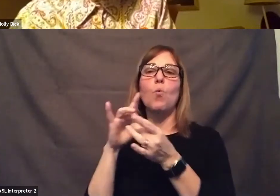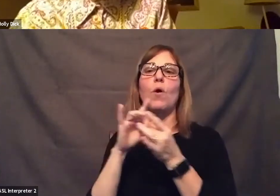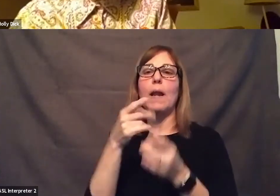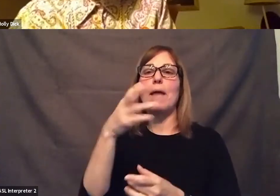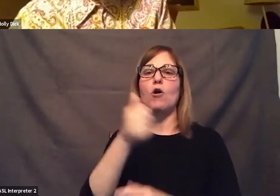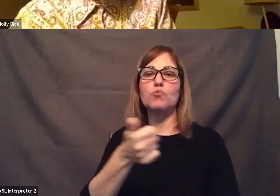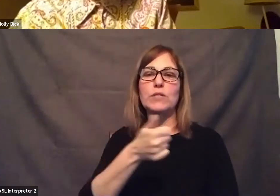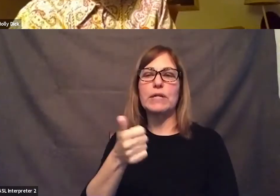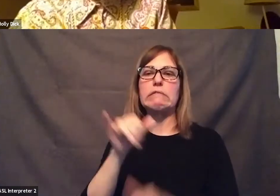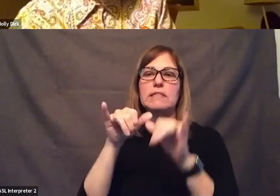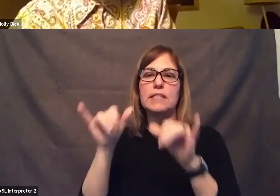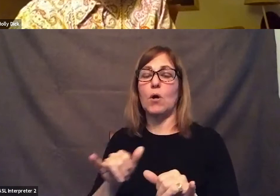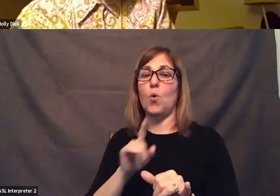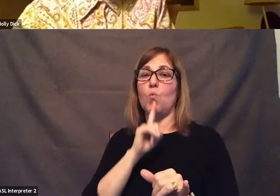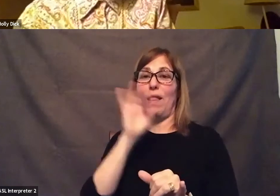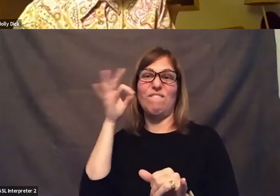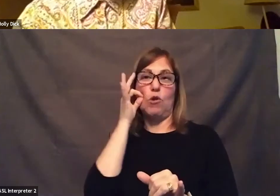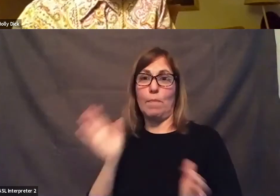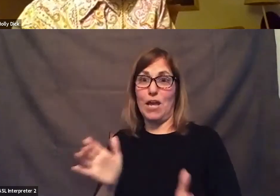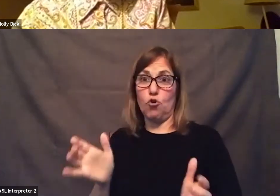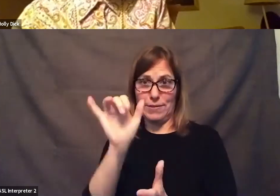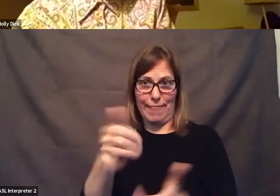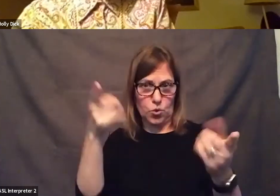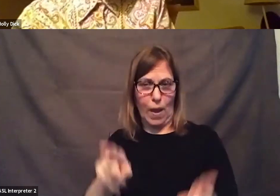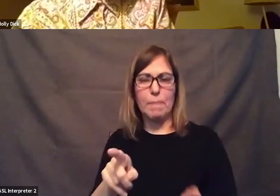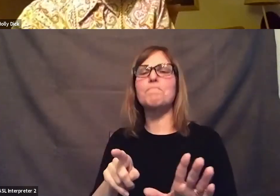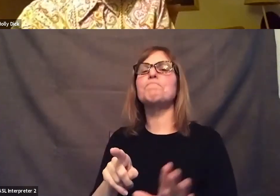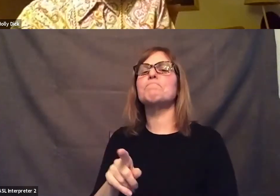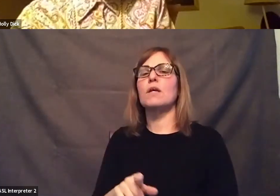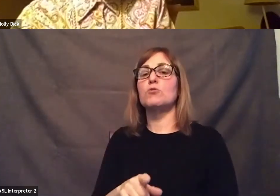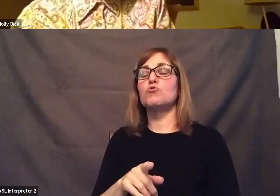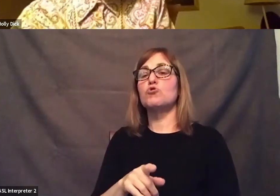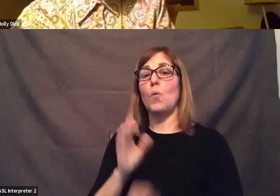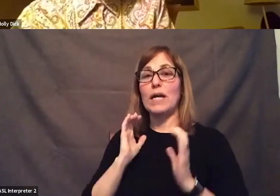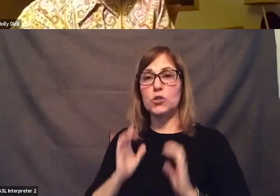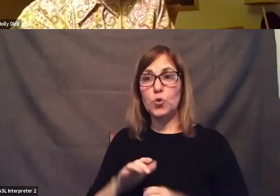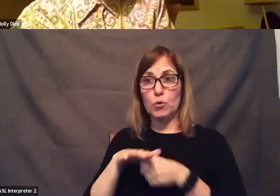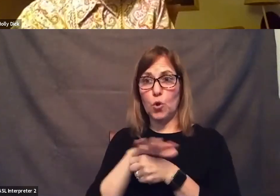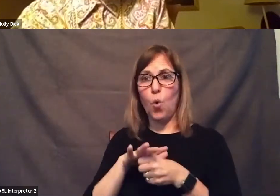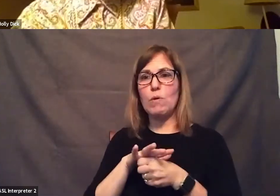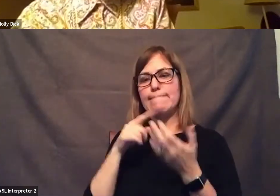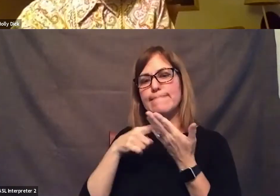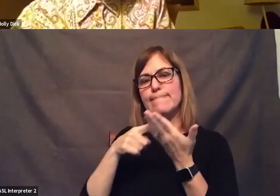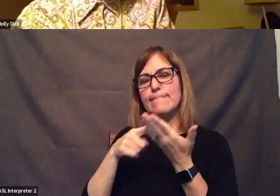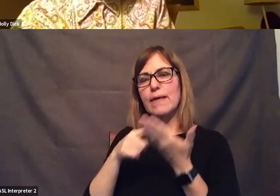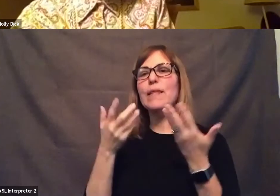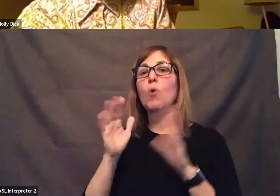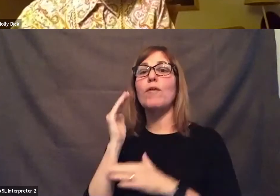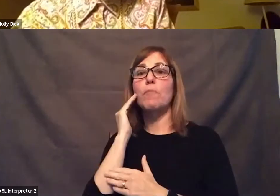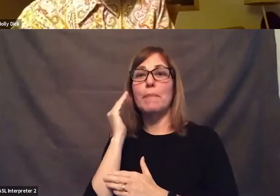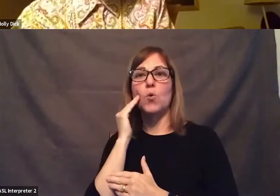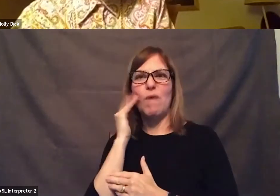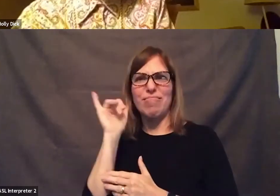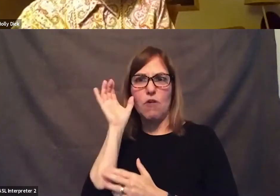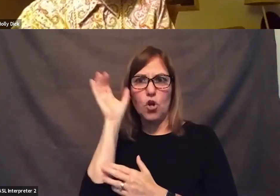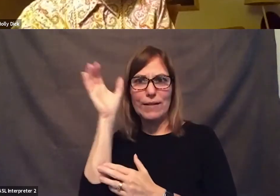encouraged at that time by the federal government. In talking with consumers locally, they already were familiar with the concept